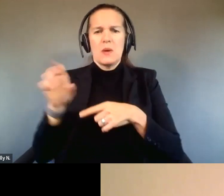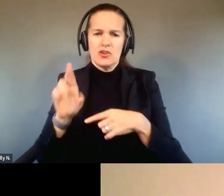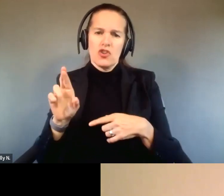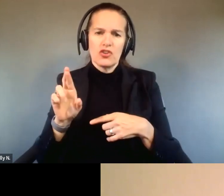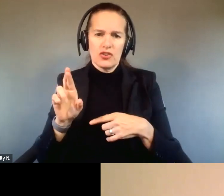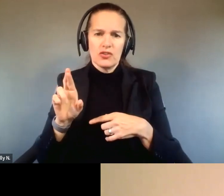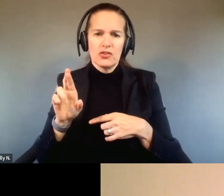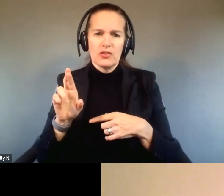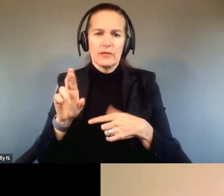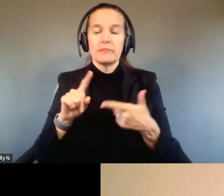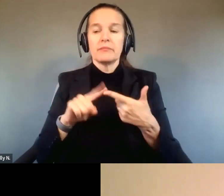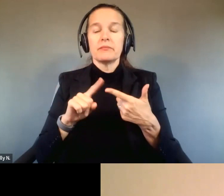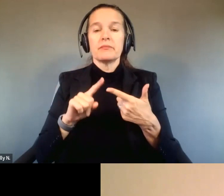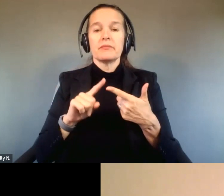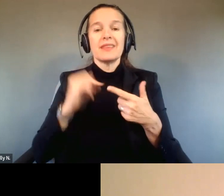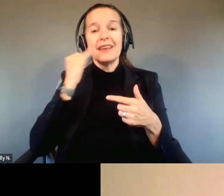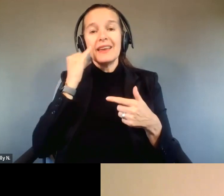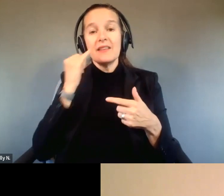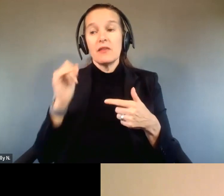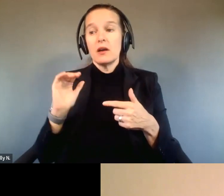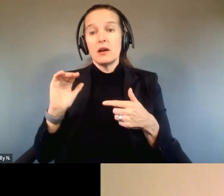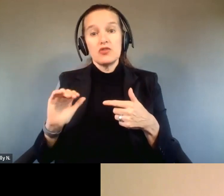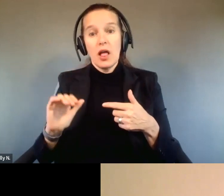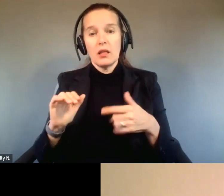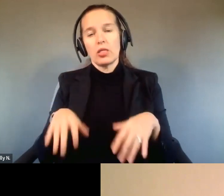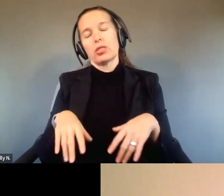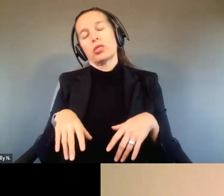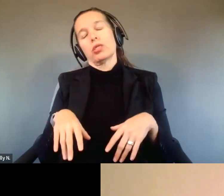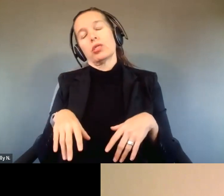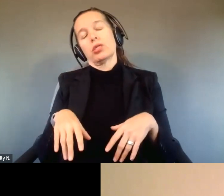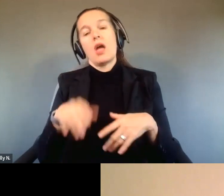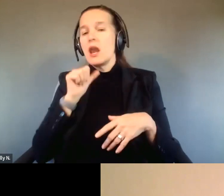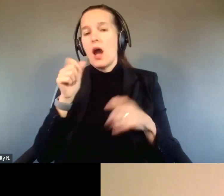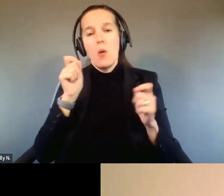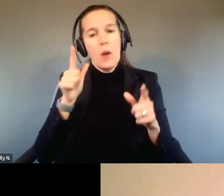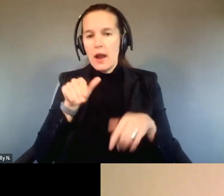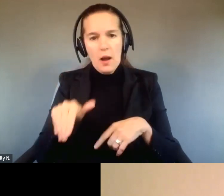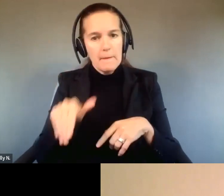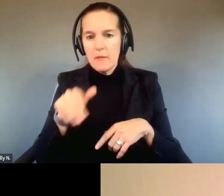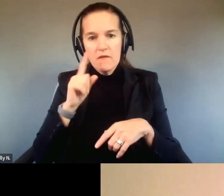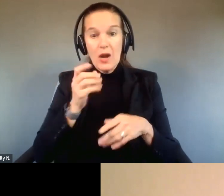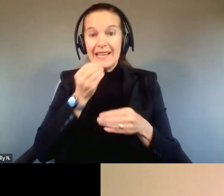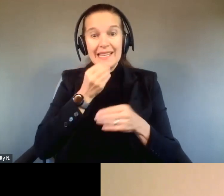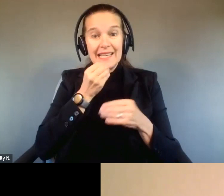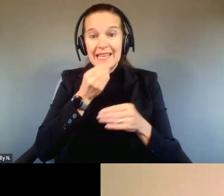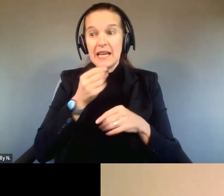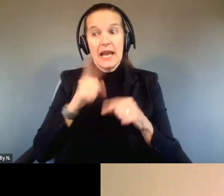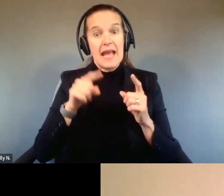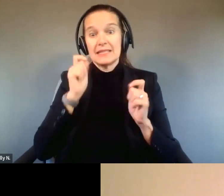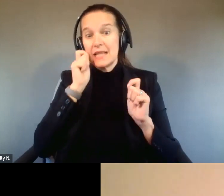If a child is lethargic, not waking up to eat, not able to stay awake,